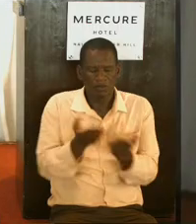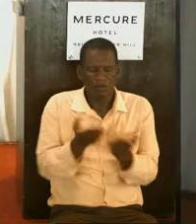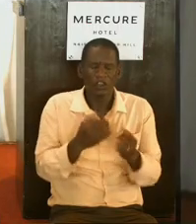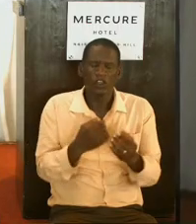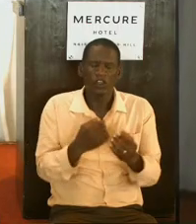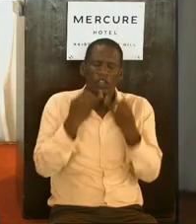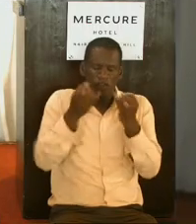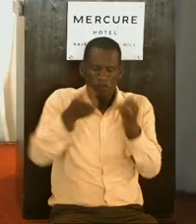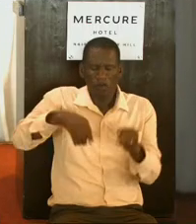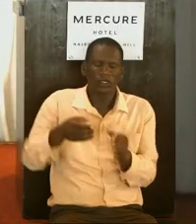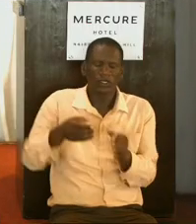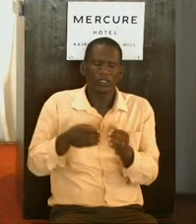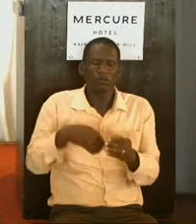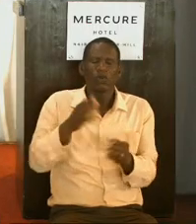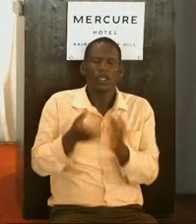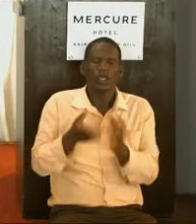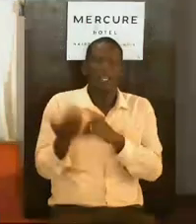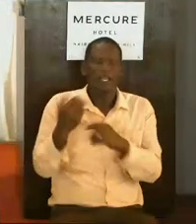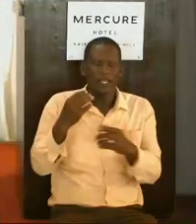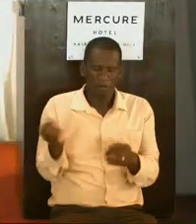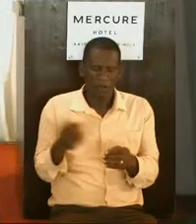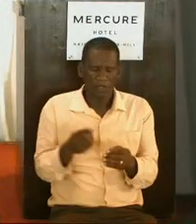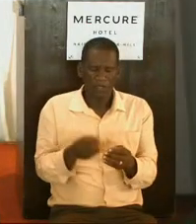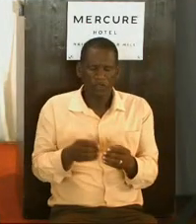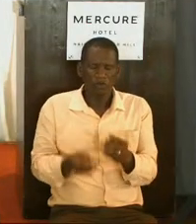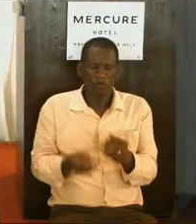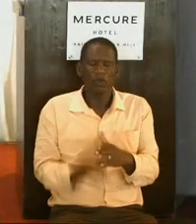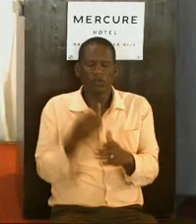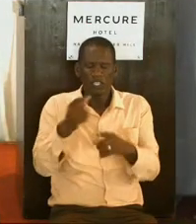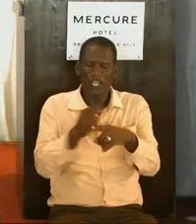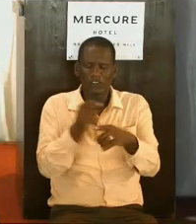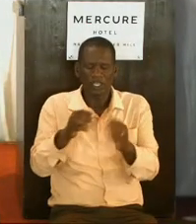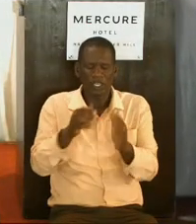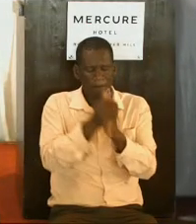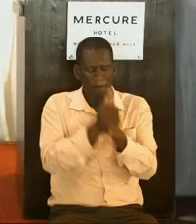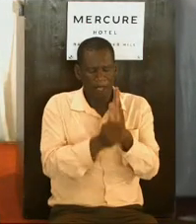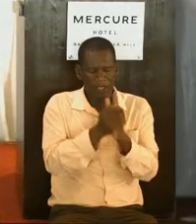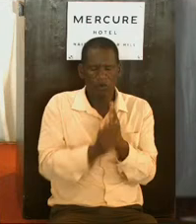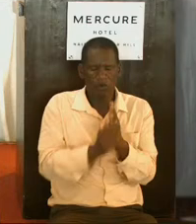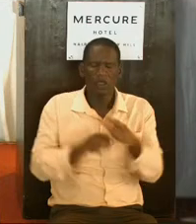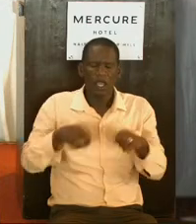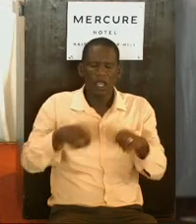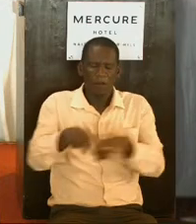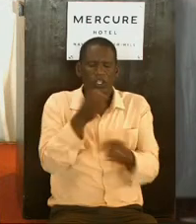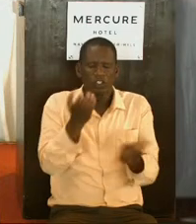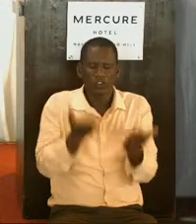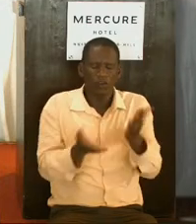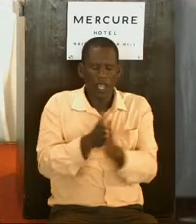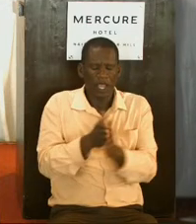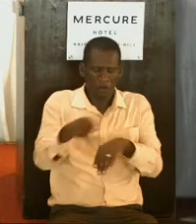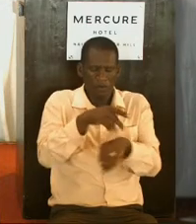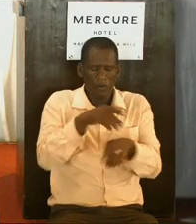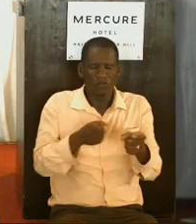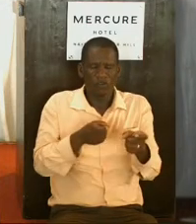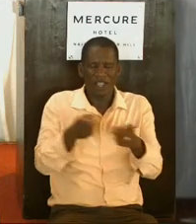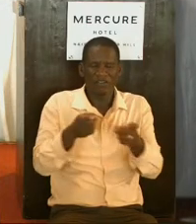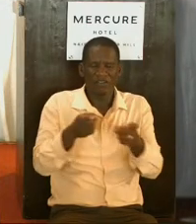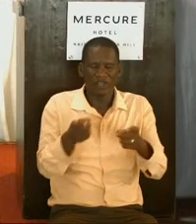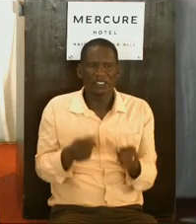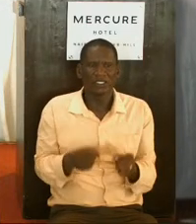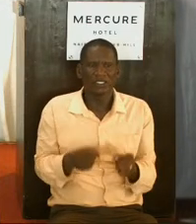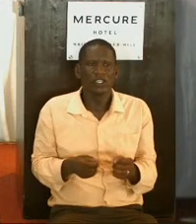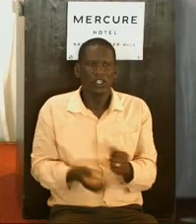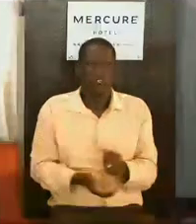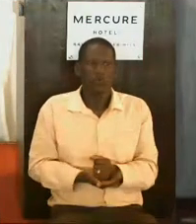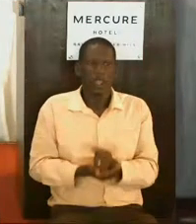more I know so that last month you launched a training manual uh for on National values and principles of governance I think